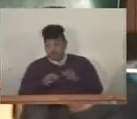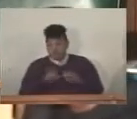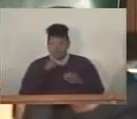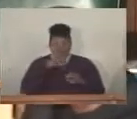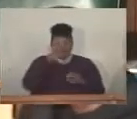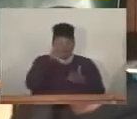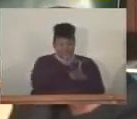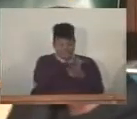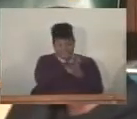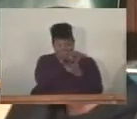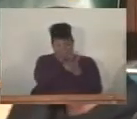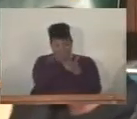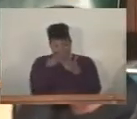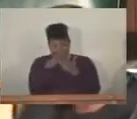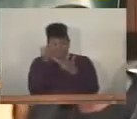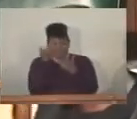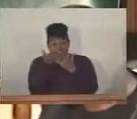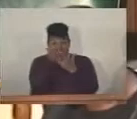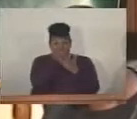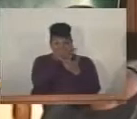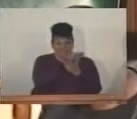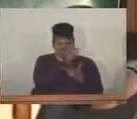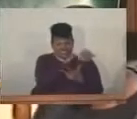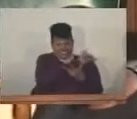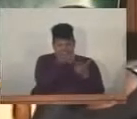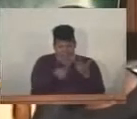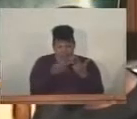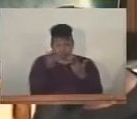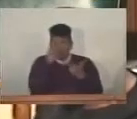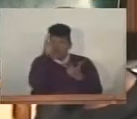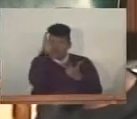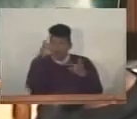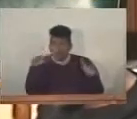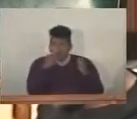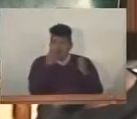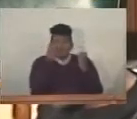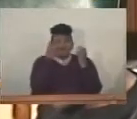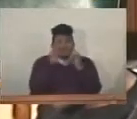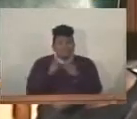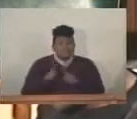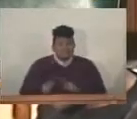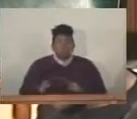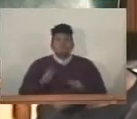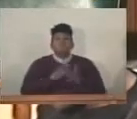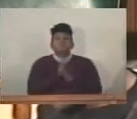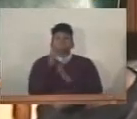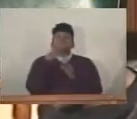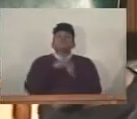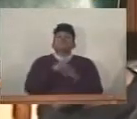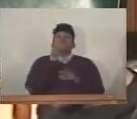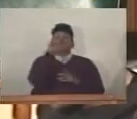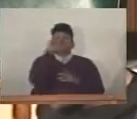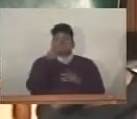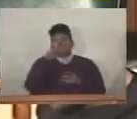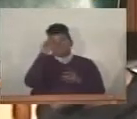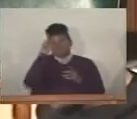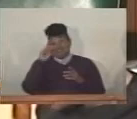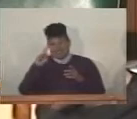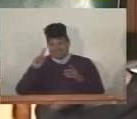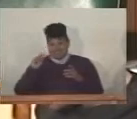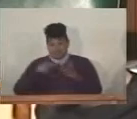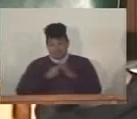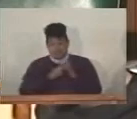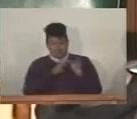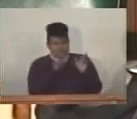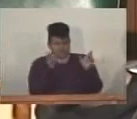judge alone, they may be tried on a single indictment in the Supreme Court by a judge sitting alone. Mr. President, in